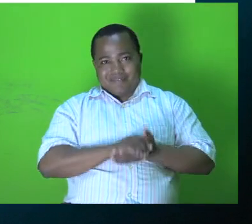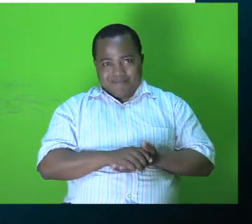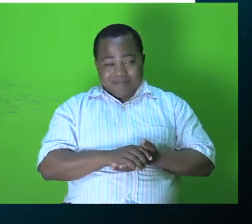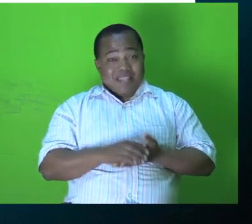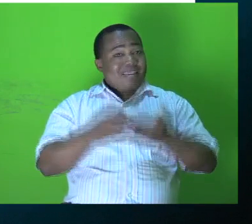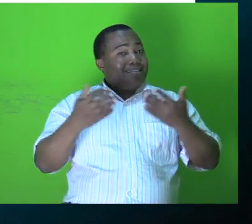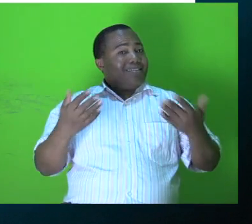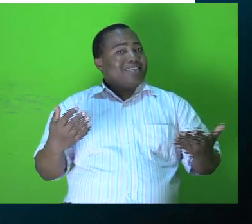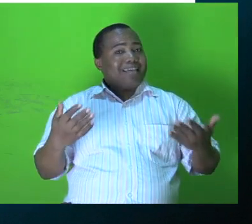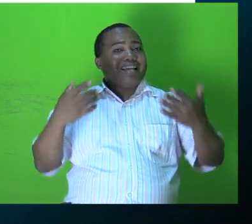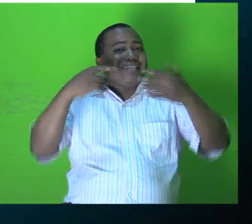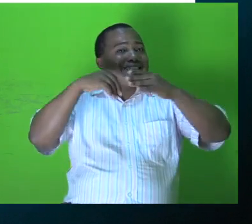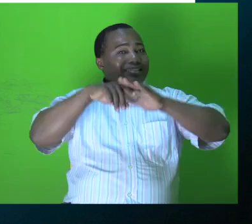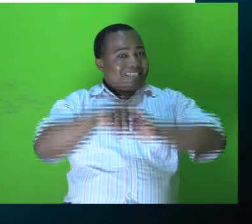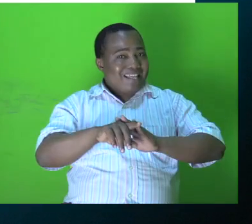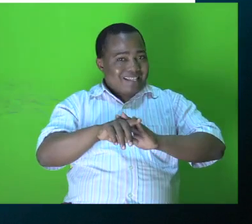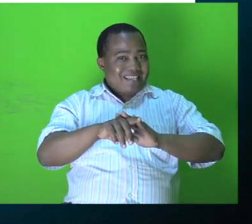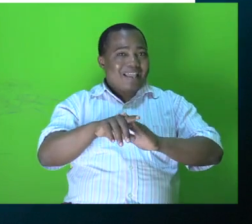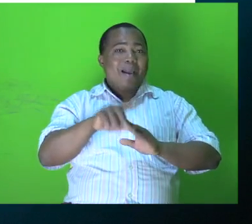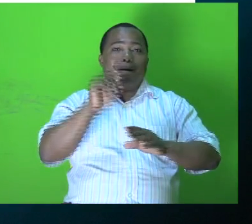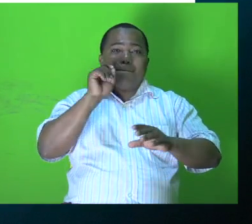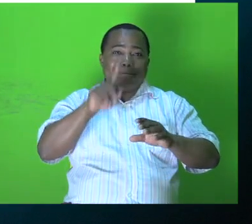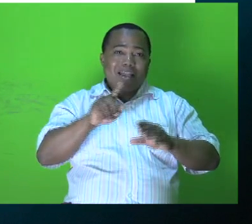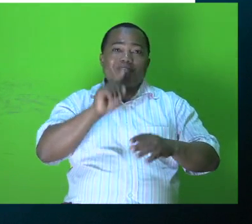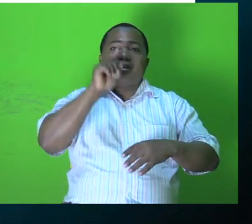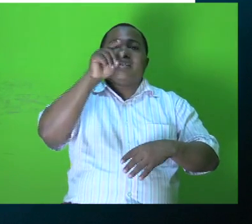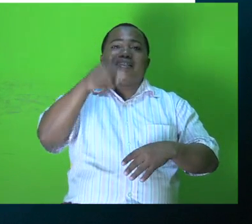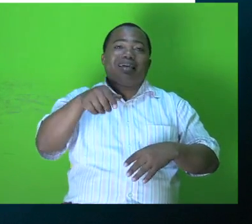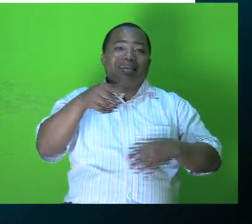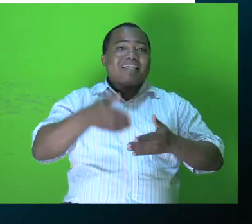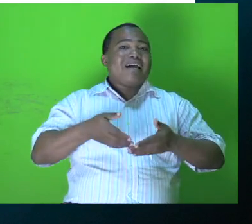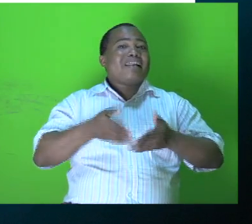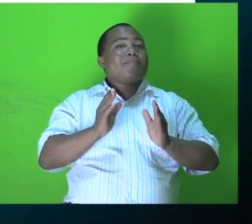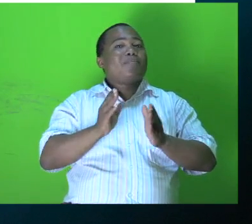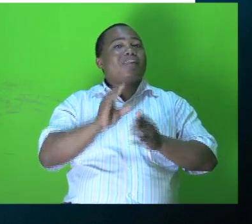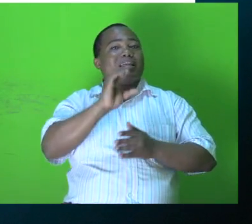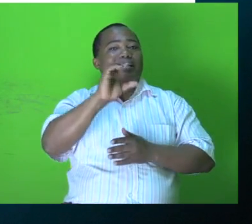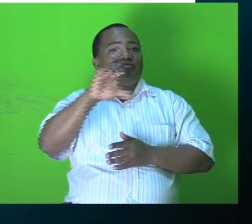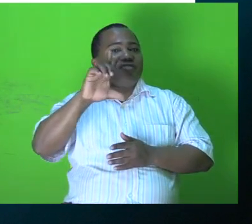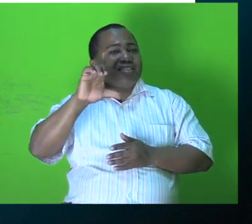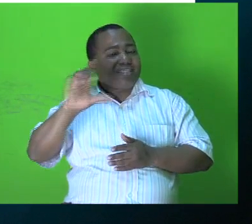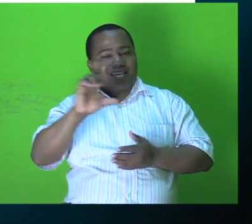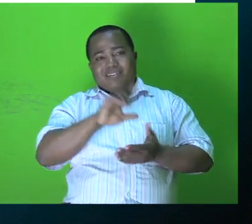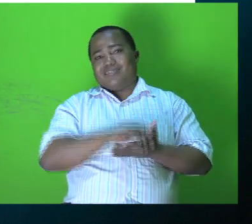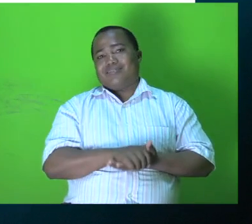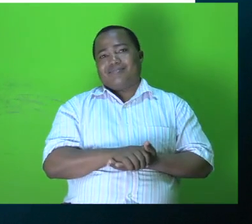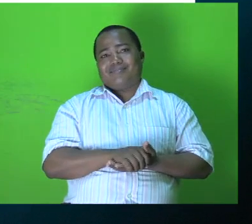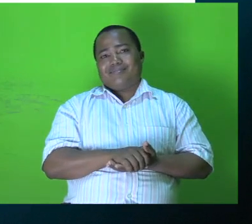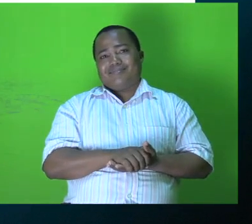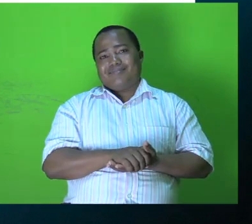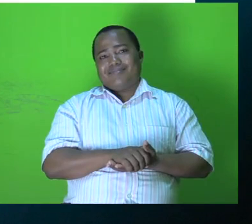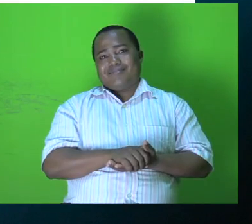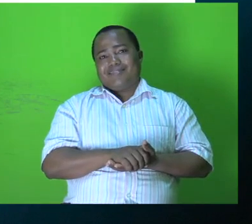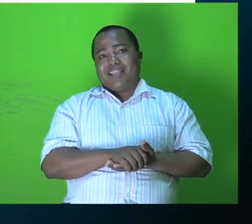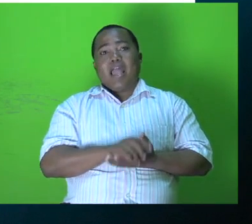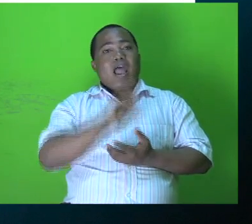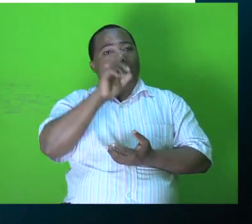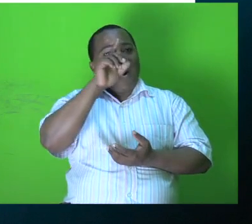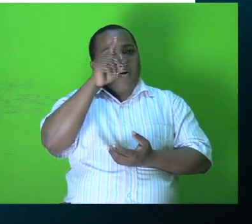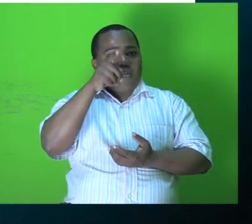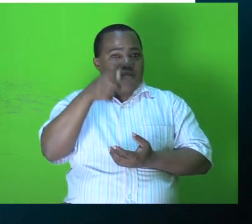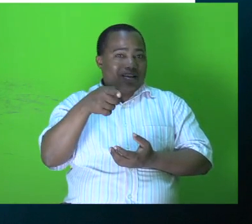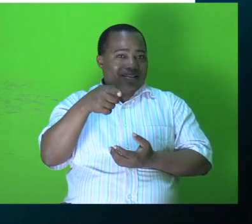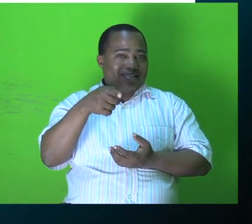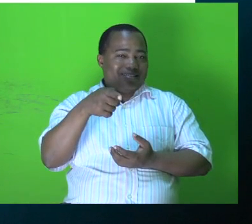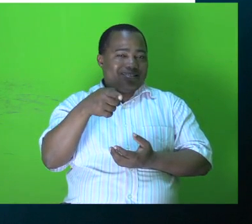So within a gonad there is reproductive cells. There is reproductive cells which